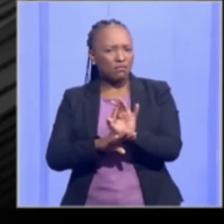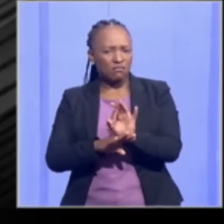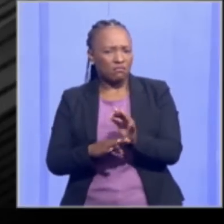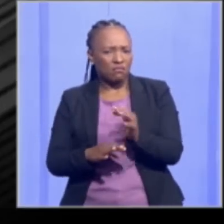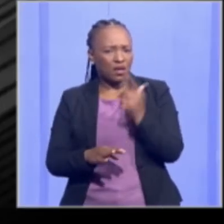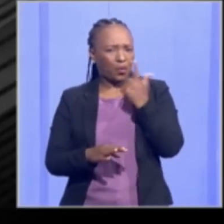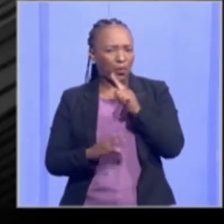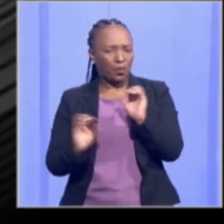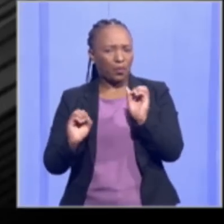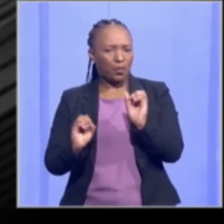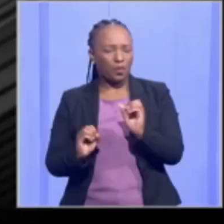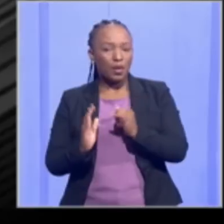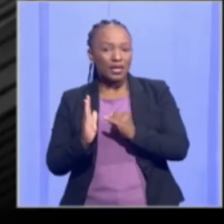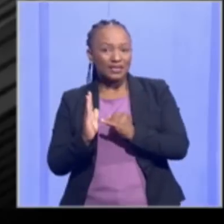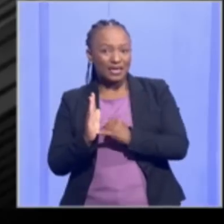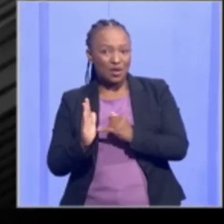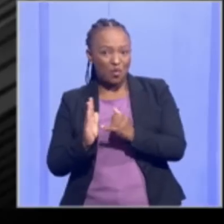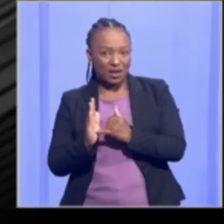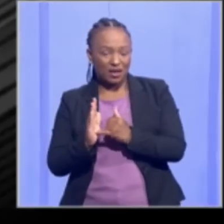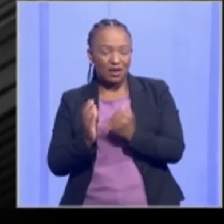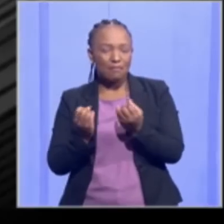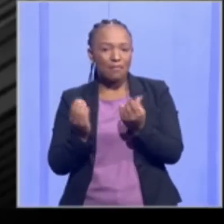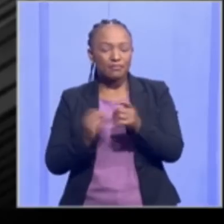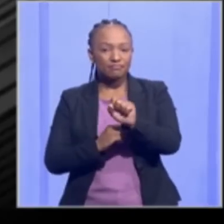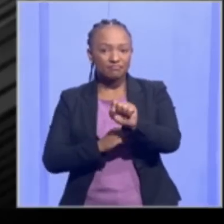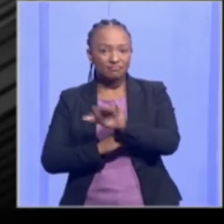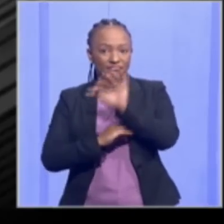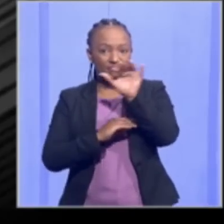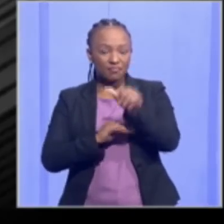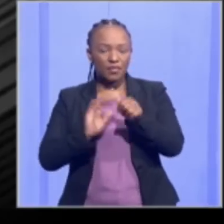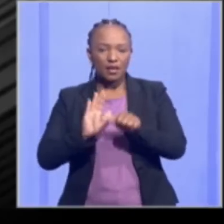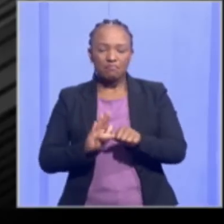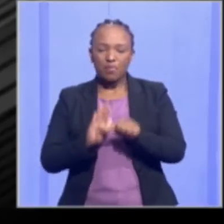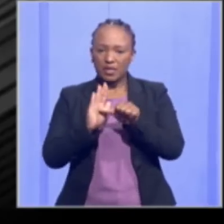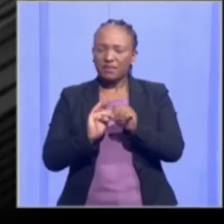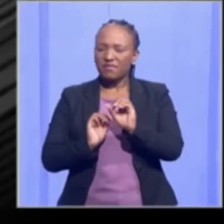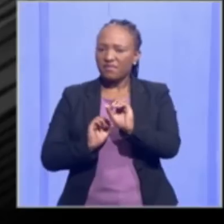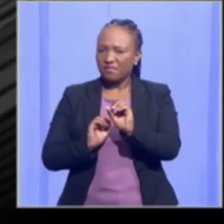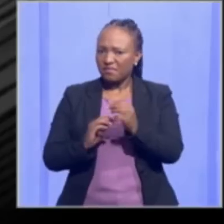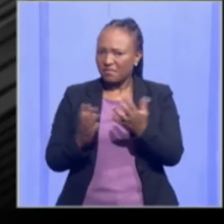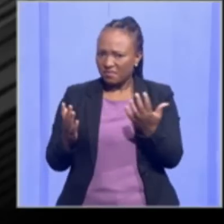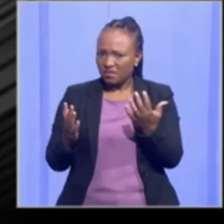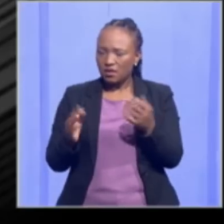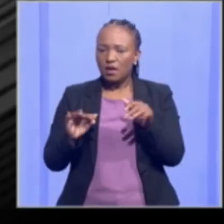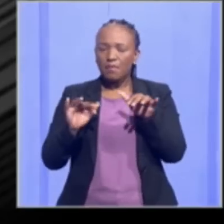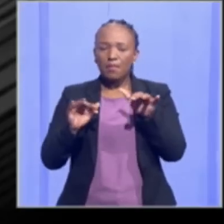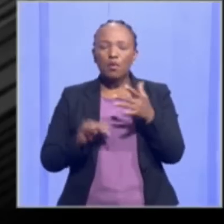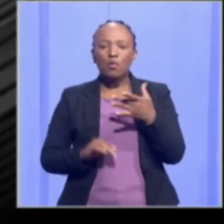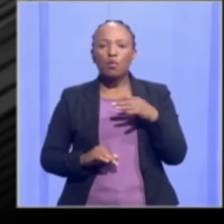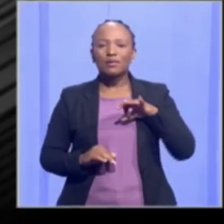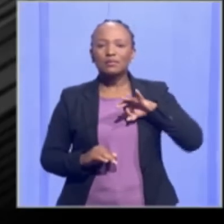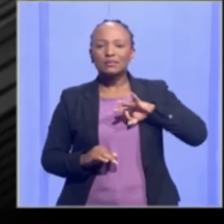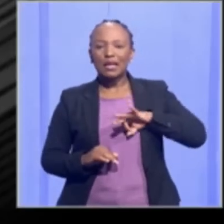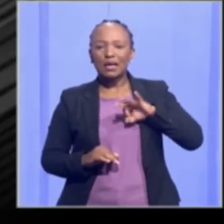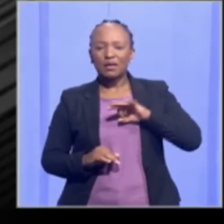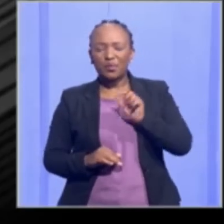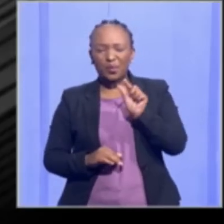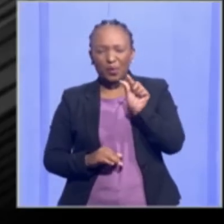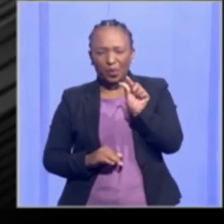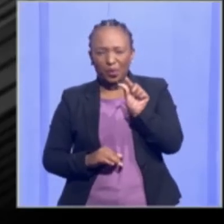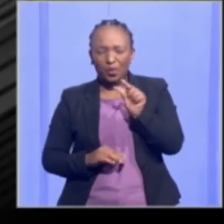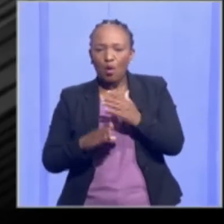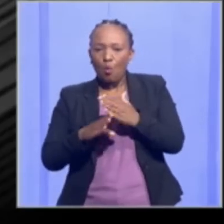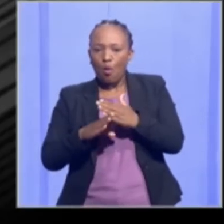January is a crucial time for many South Africans, especially those who are underpaid and